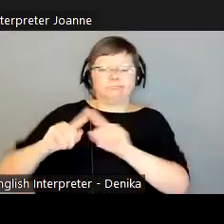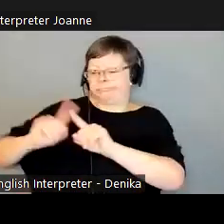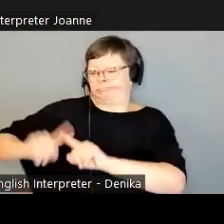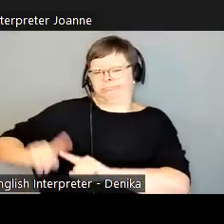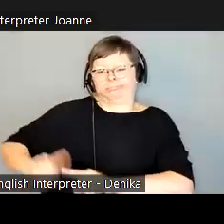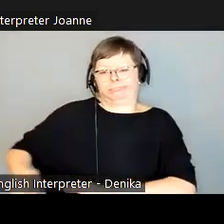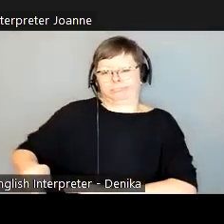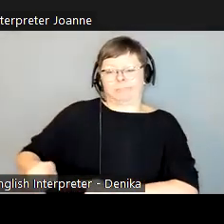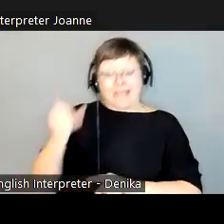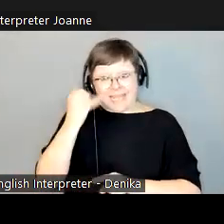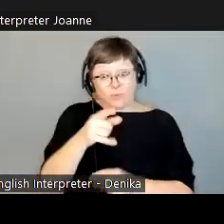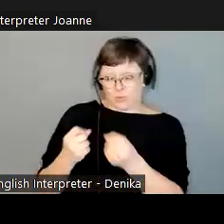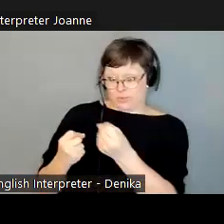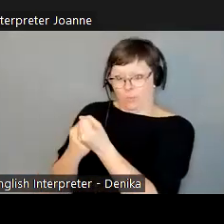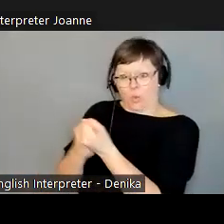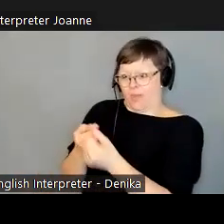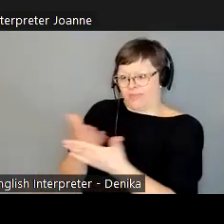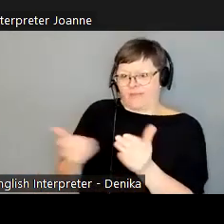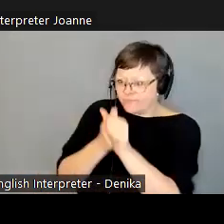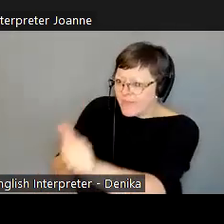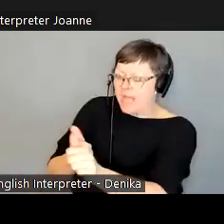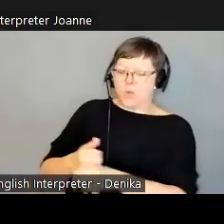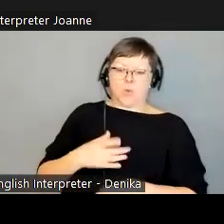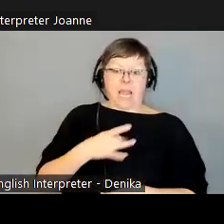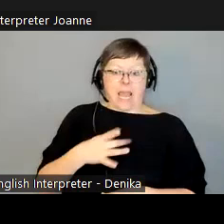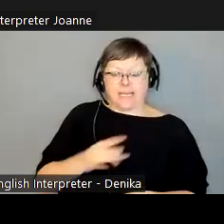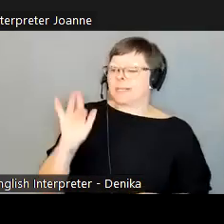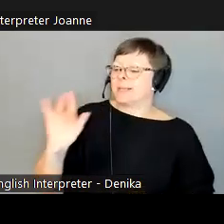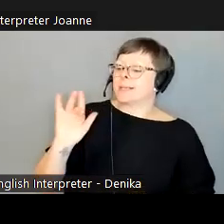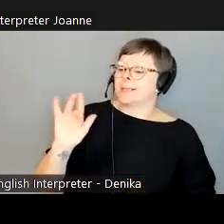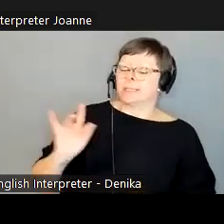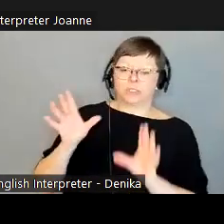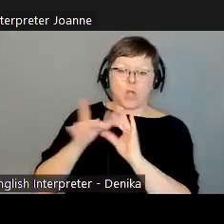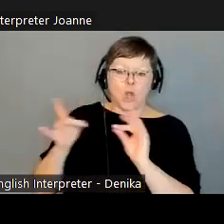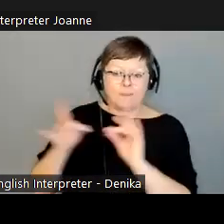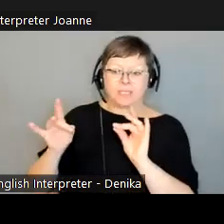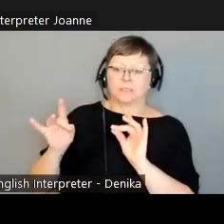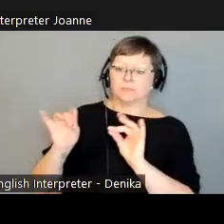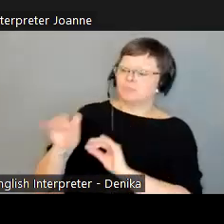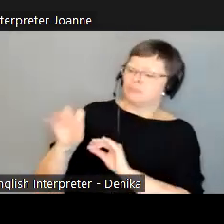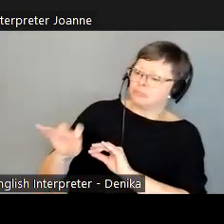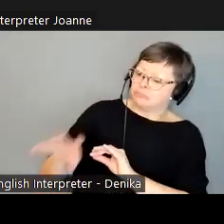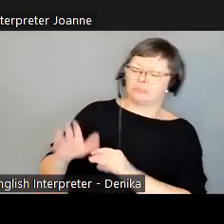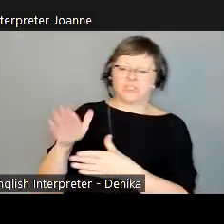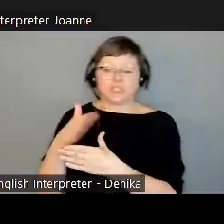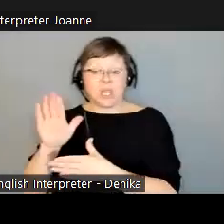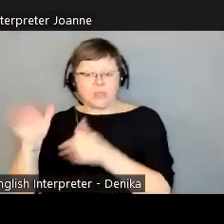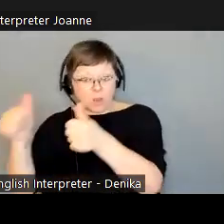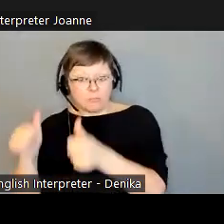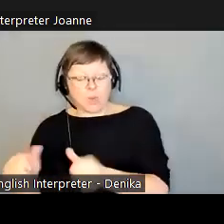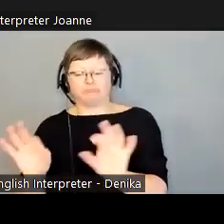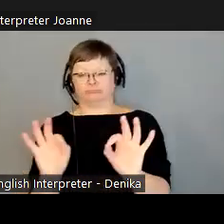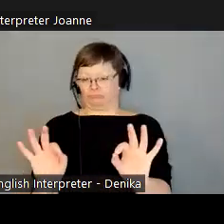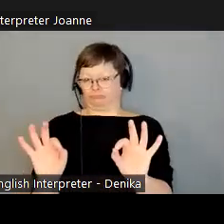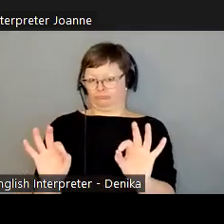support by following their pages and liking and commenting and sharing their posts, I think it's great to